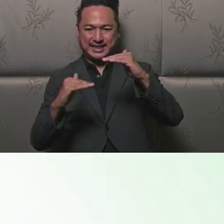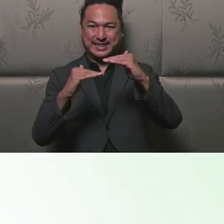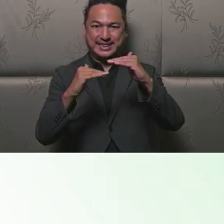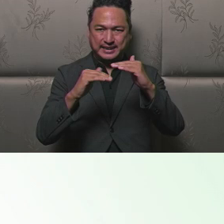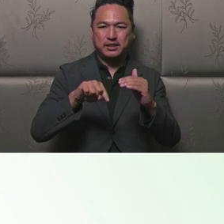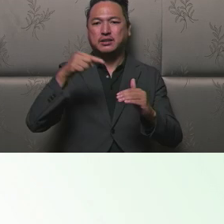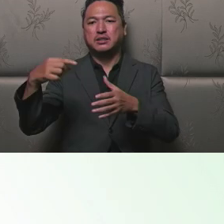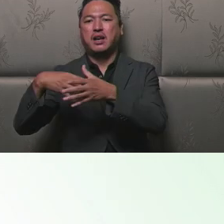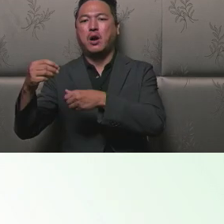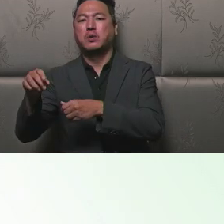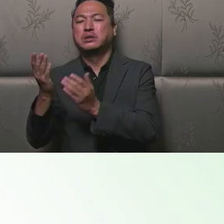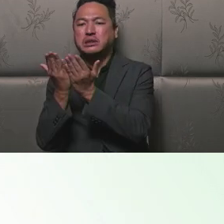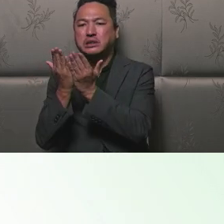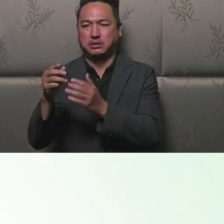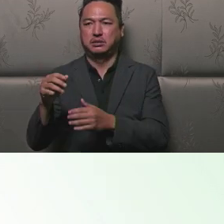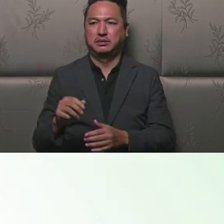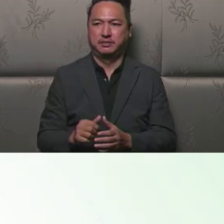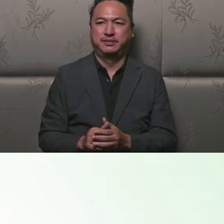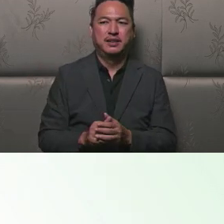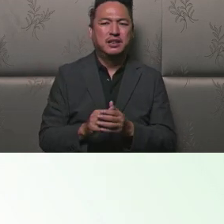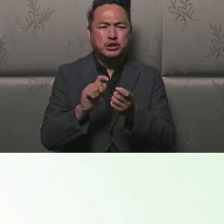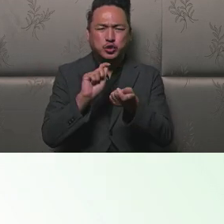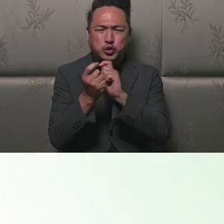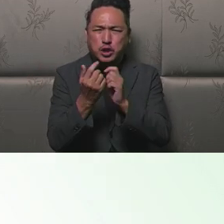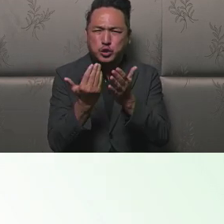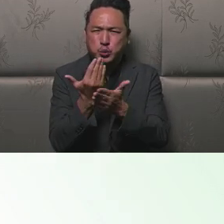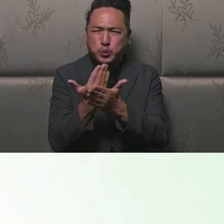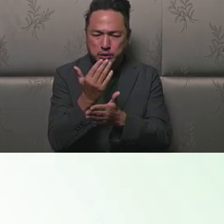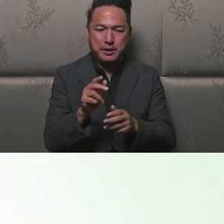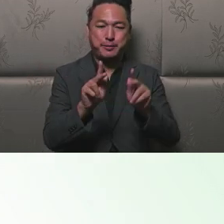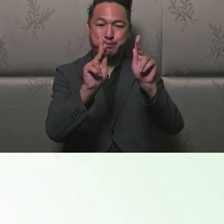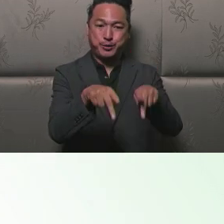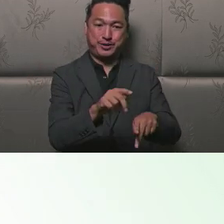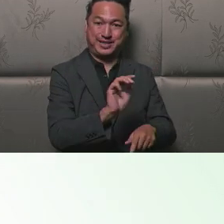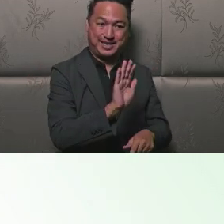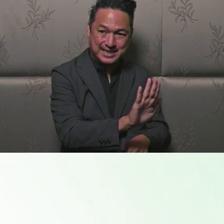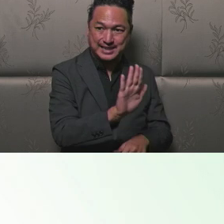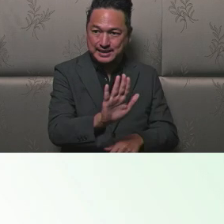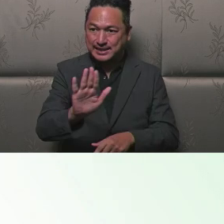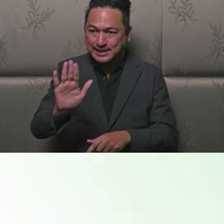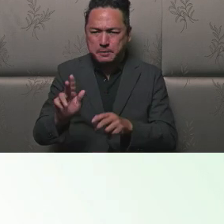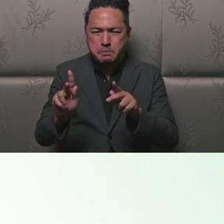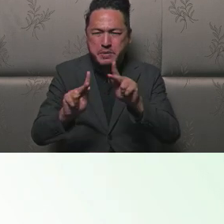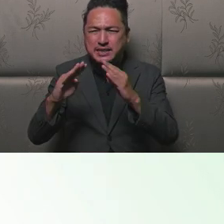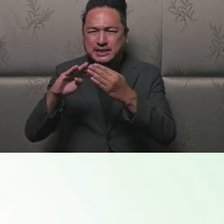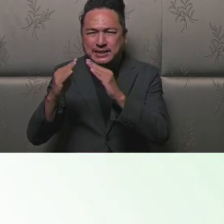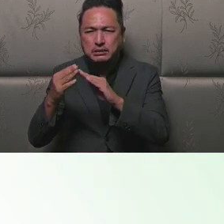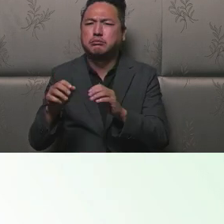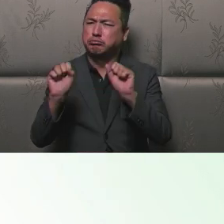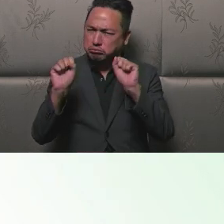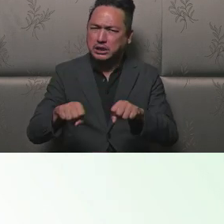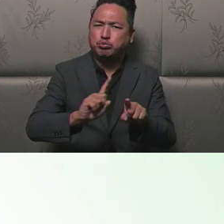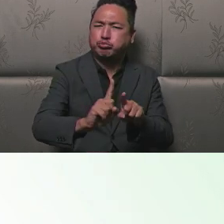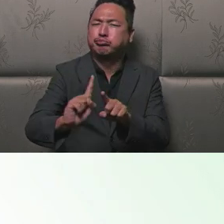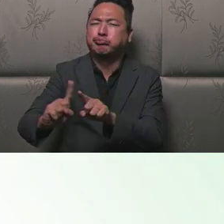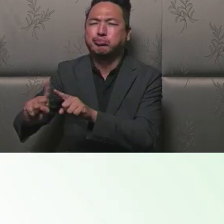first piloted in this school year offered the indigenous people's education that can be adopted by schools